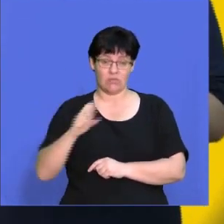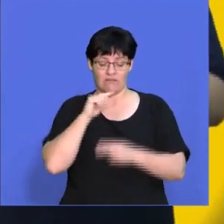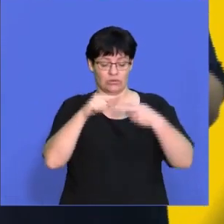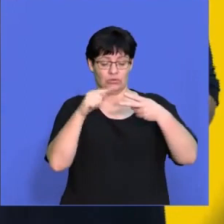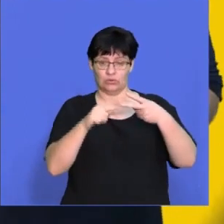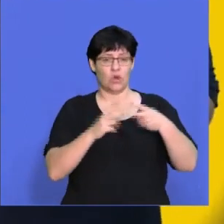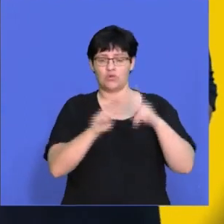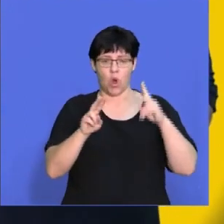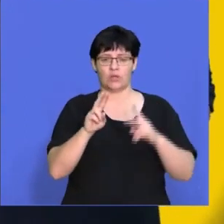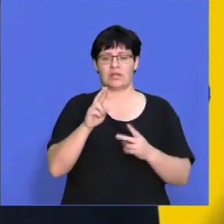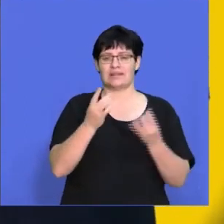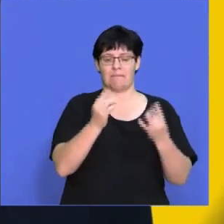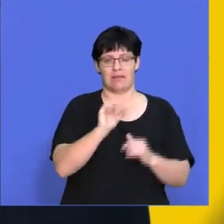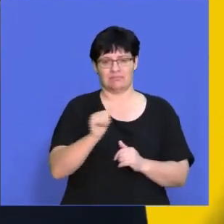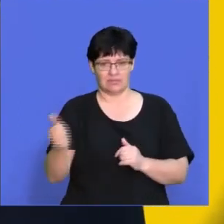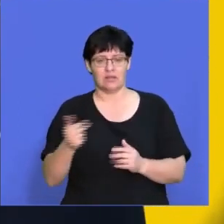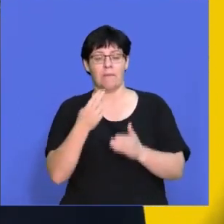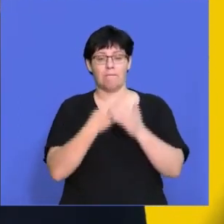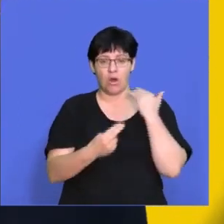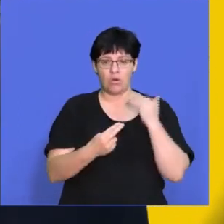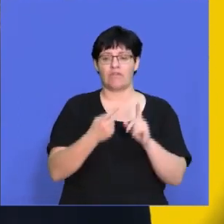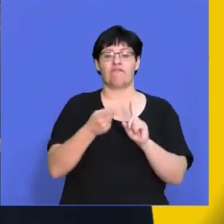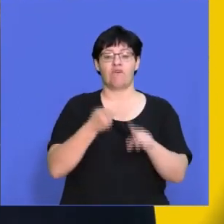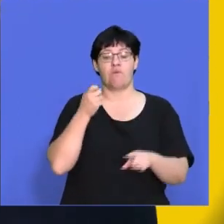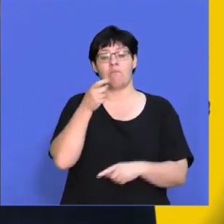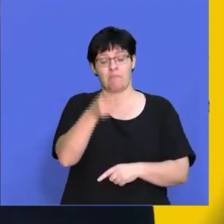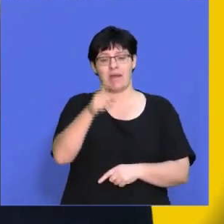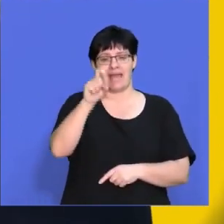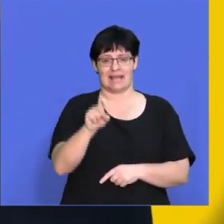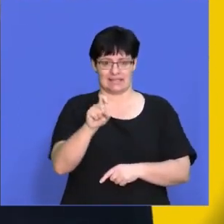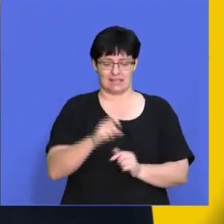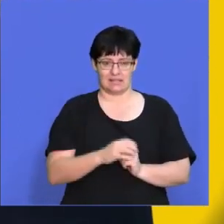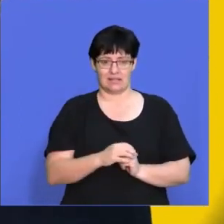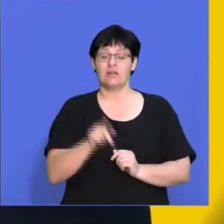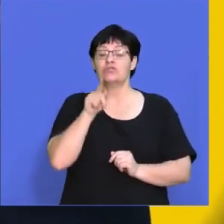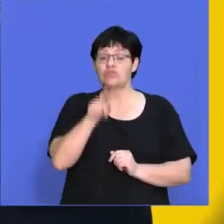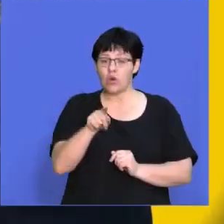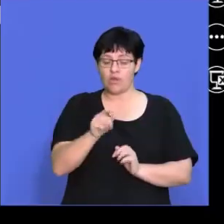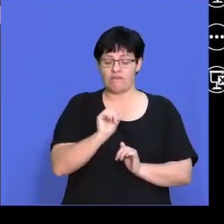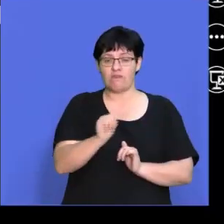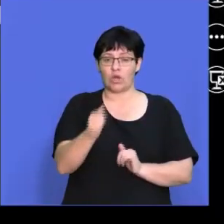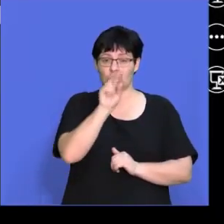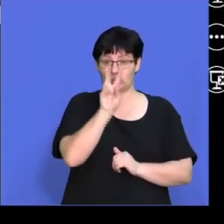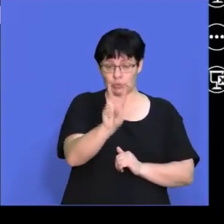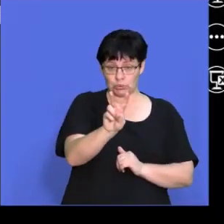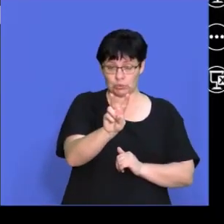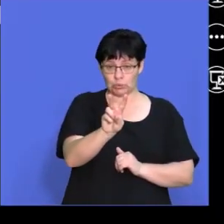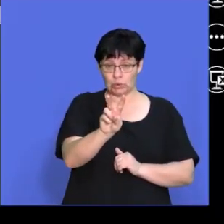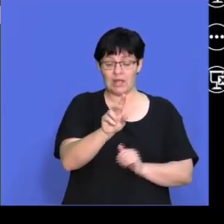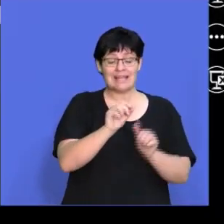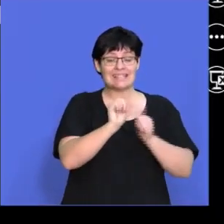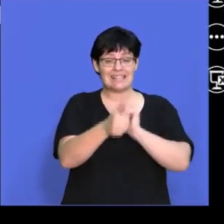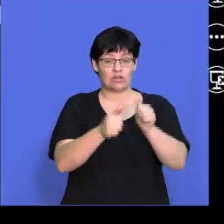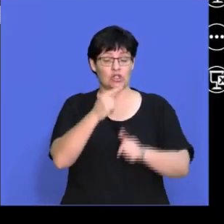see, they're not numerical series, they're actually both in terms of x. So given that the following two